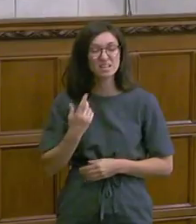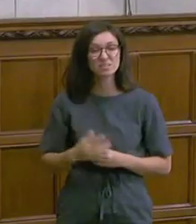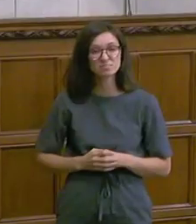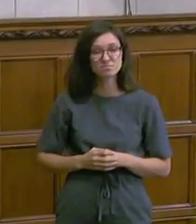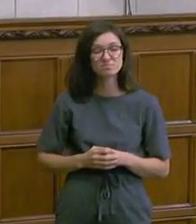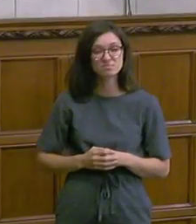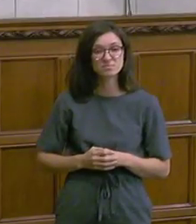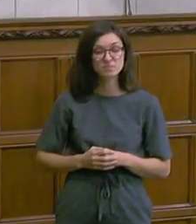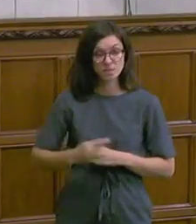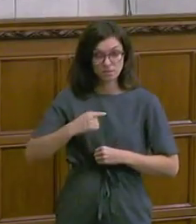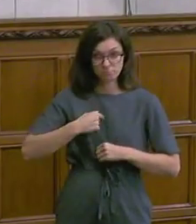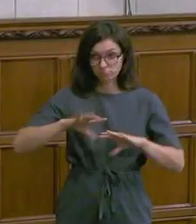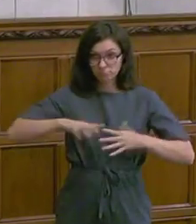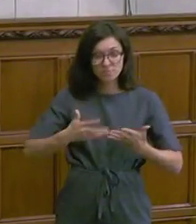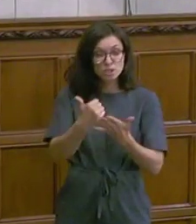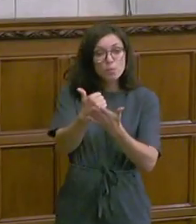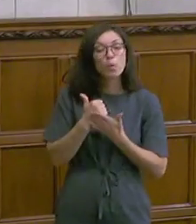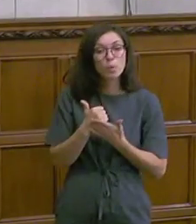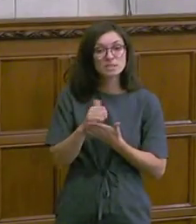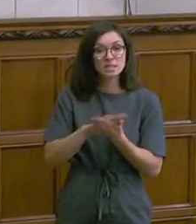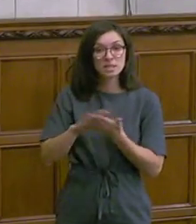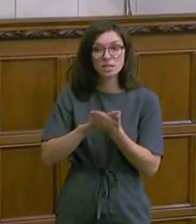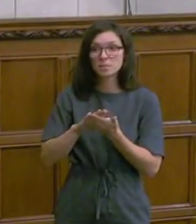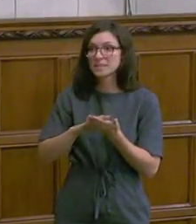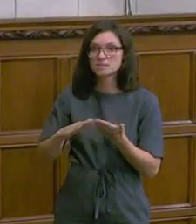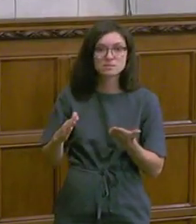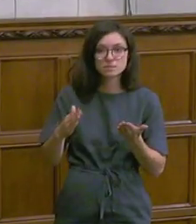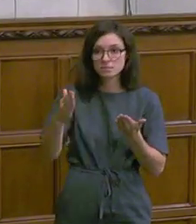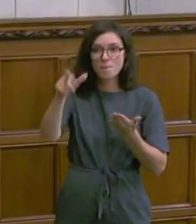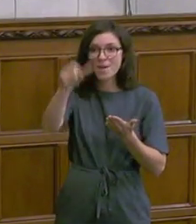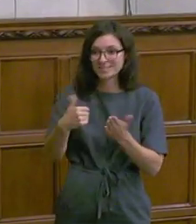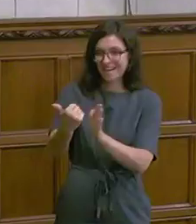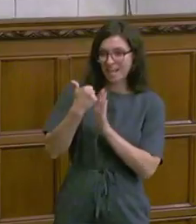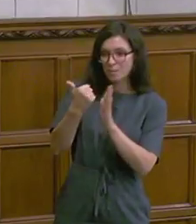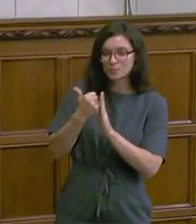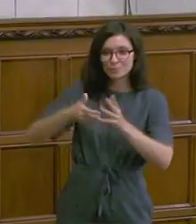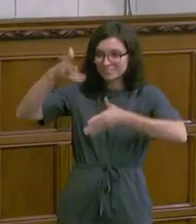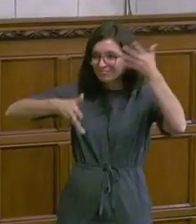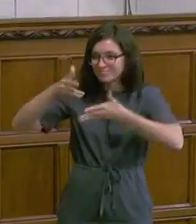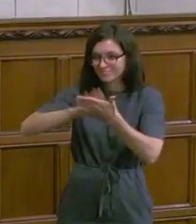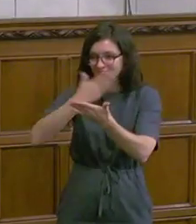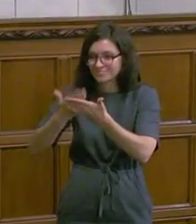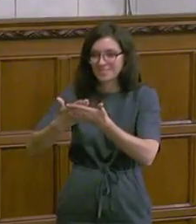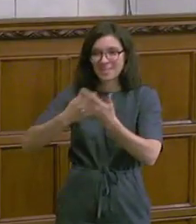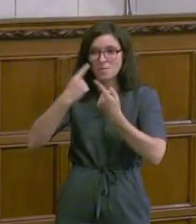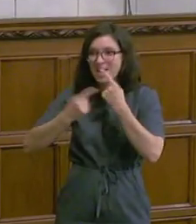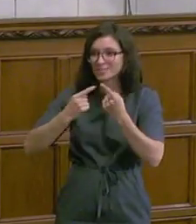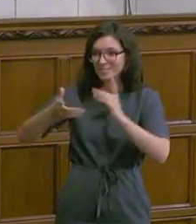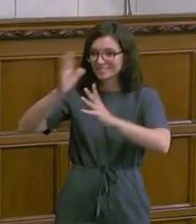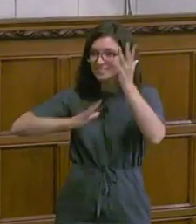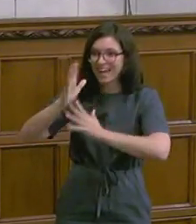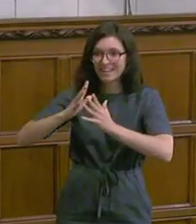have support, I don't have that person to repeat and break down that information for me and to sign